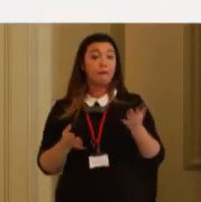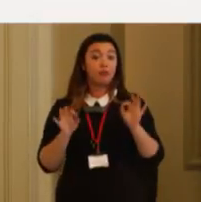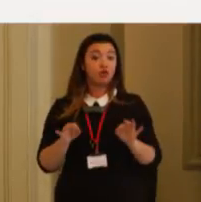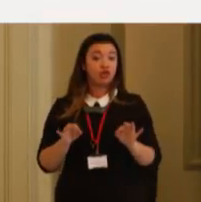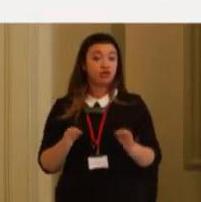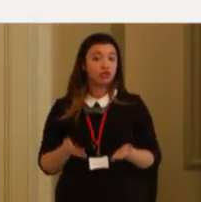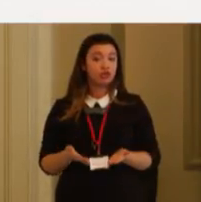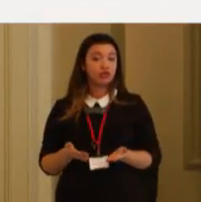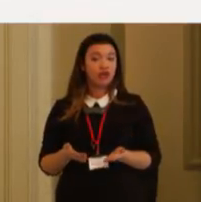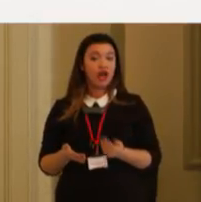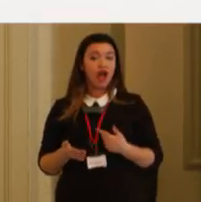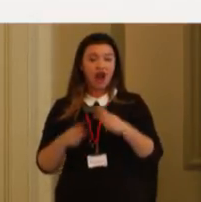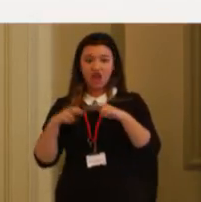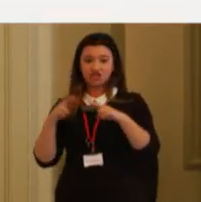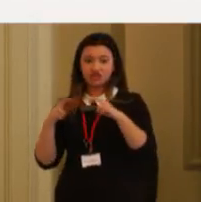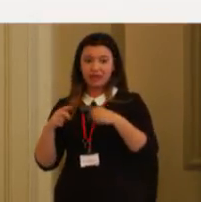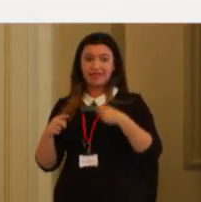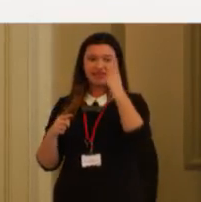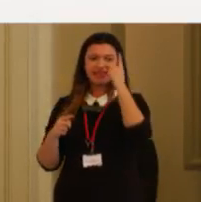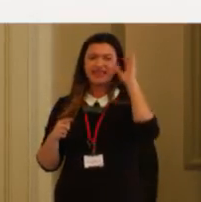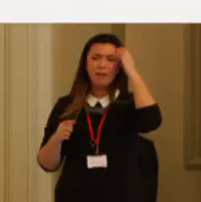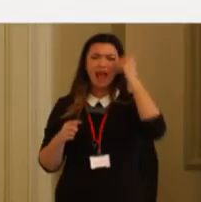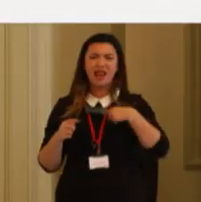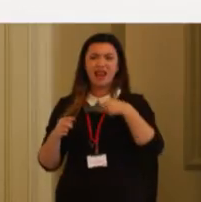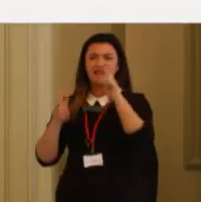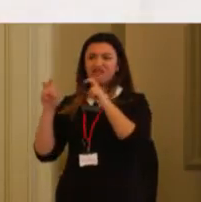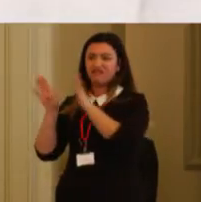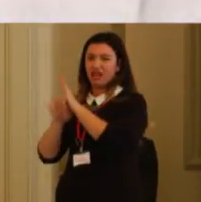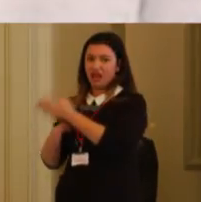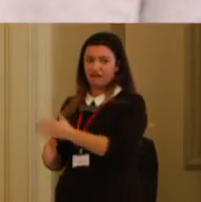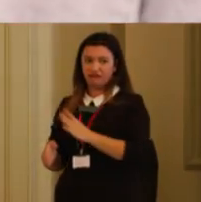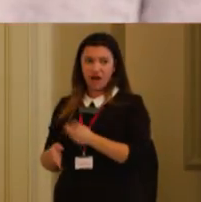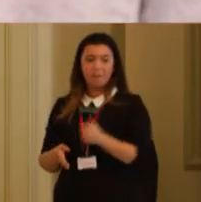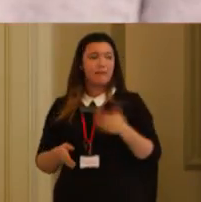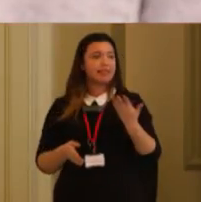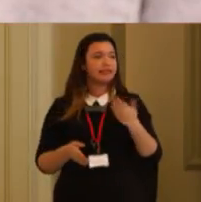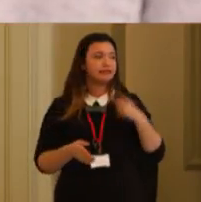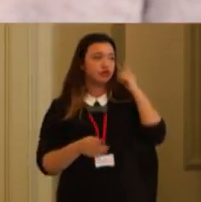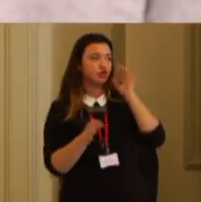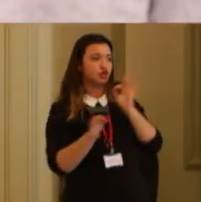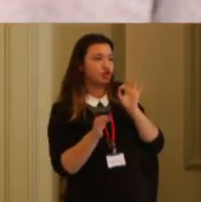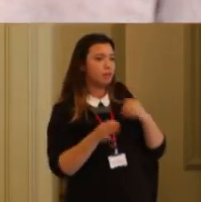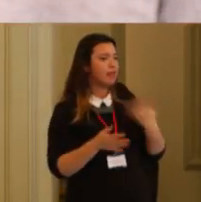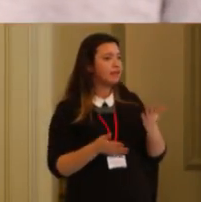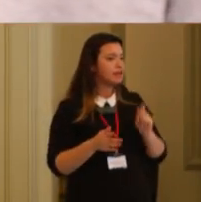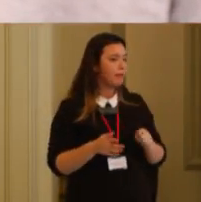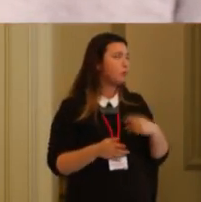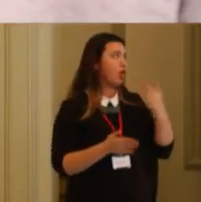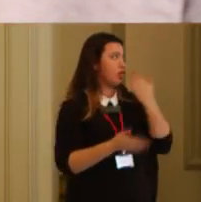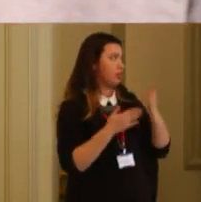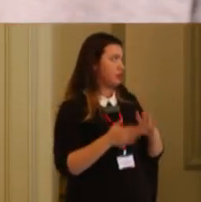go into further length with regards to data. The fundamental data is the following, but rather, what's